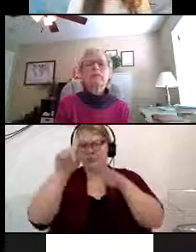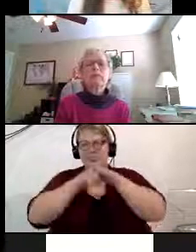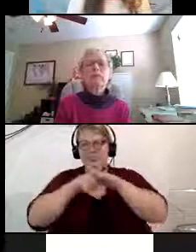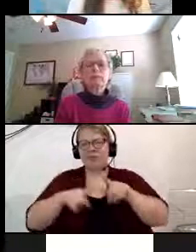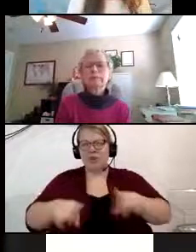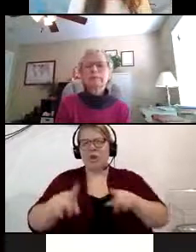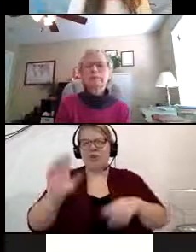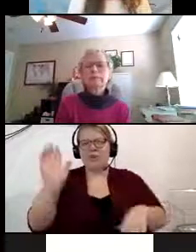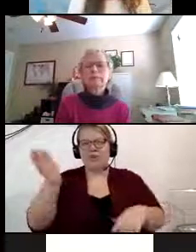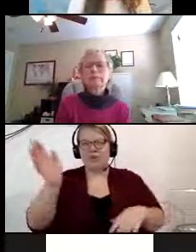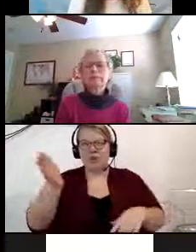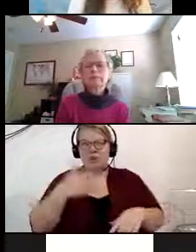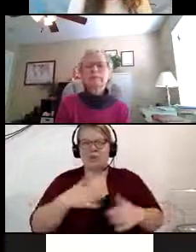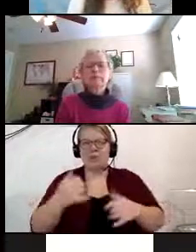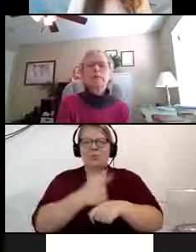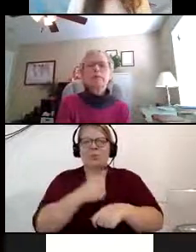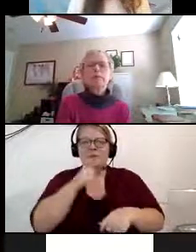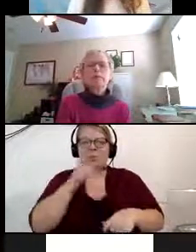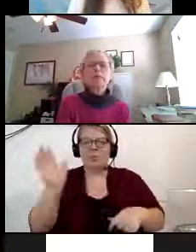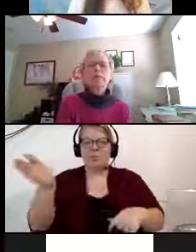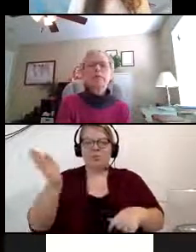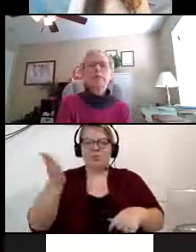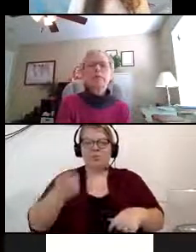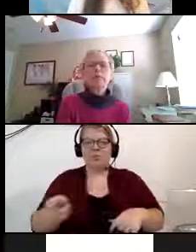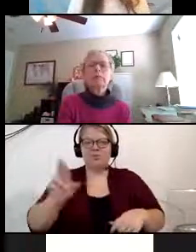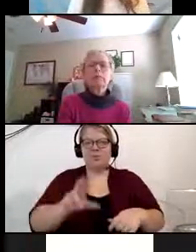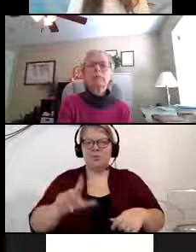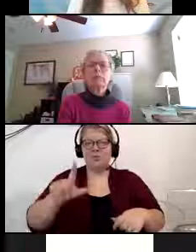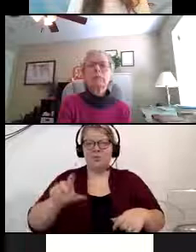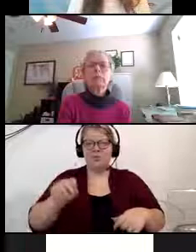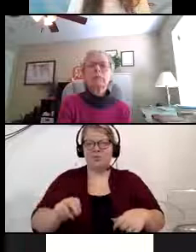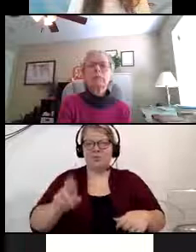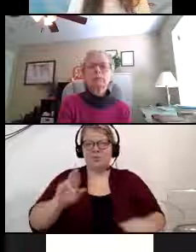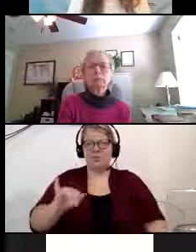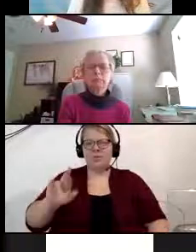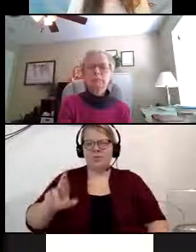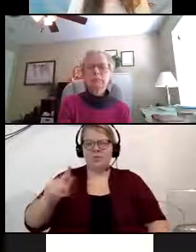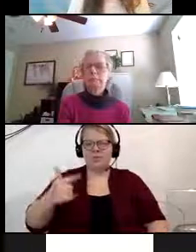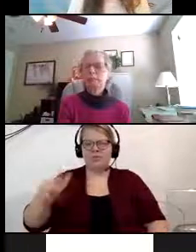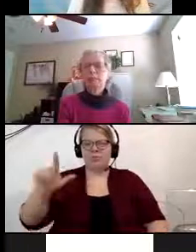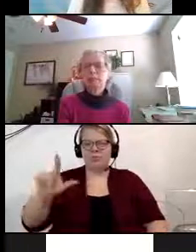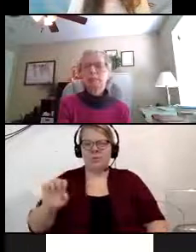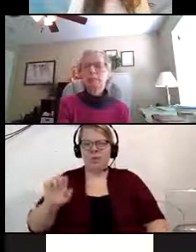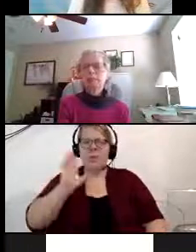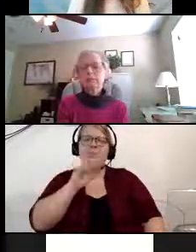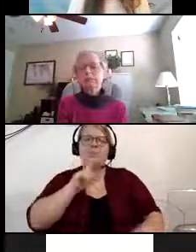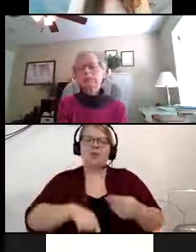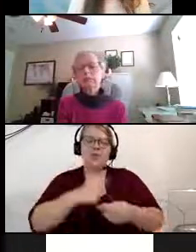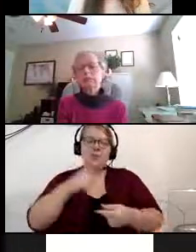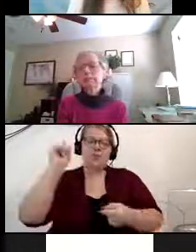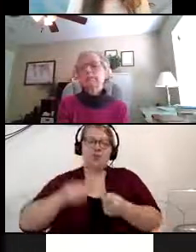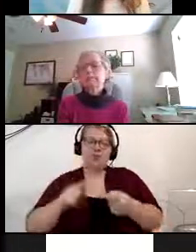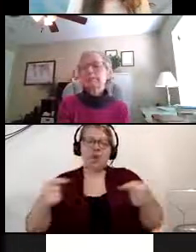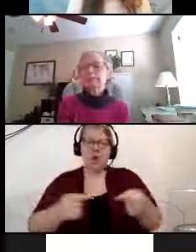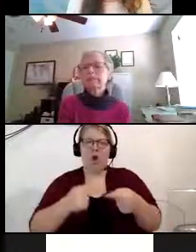So today we have Dr. Loreen Rugle, and she is going to be presenting on reducing the harms of gambling for individuals,